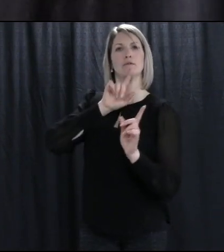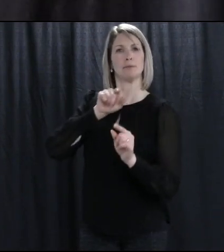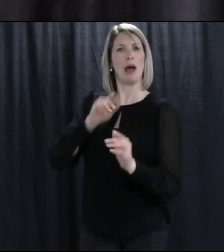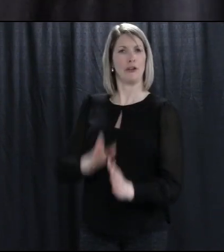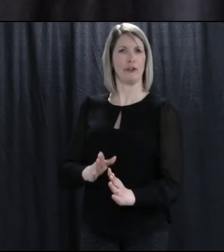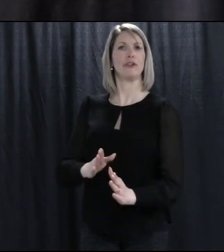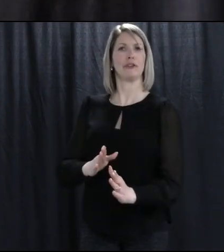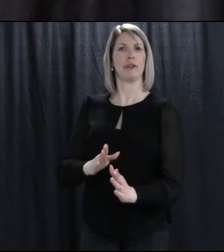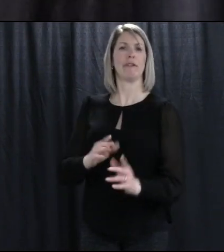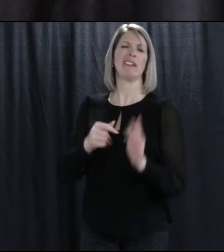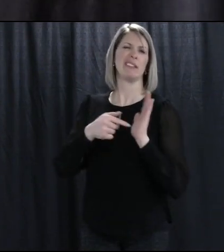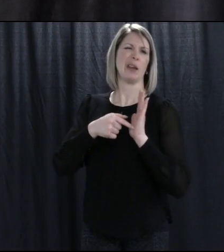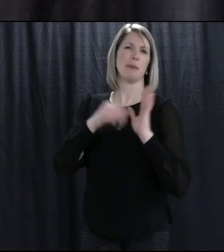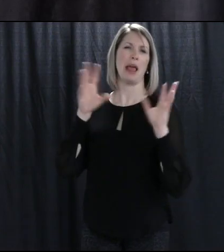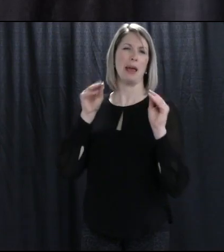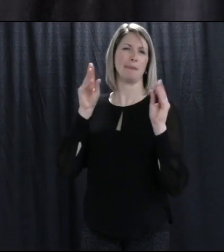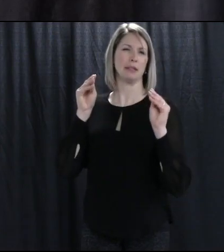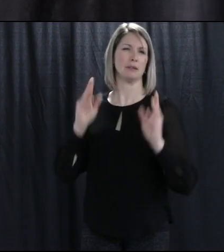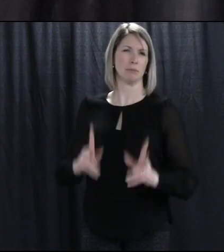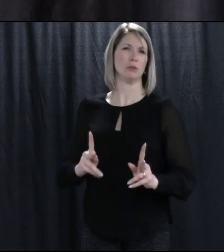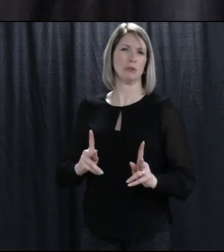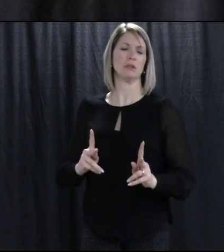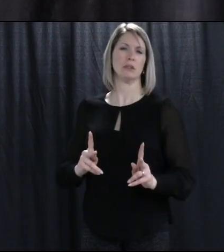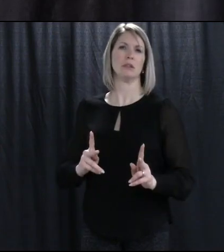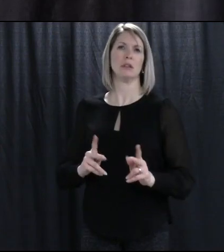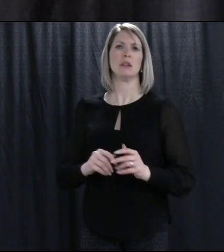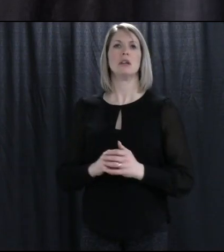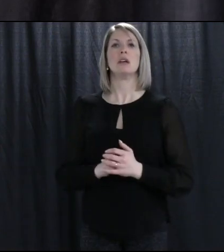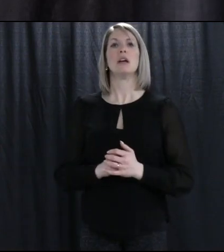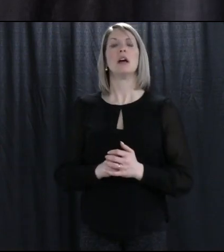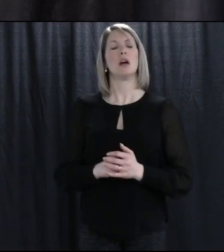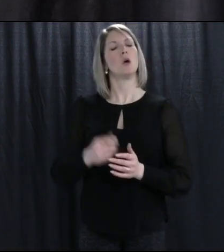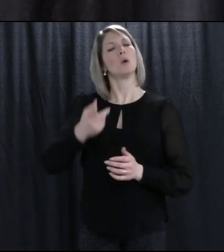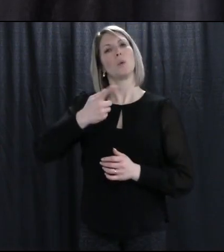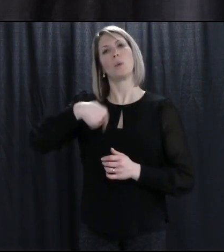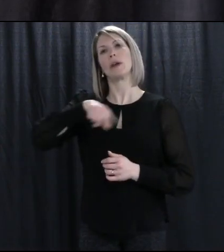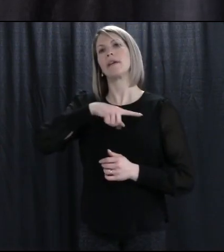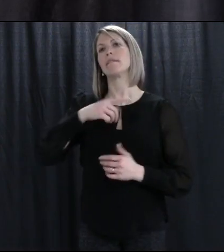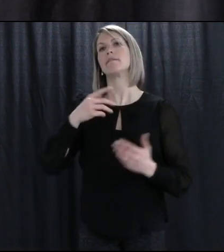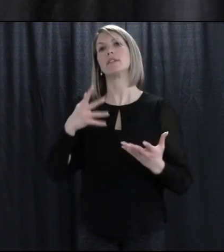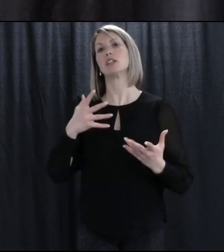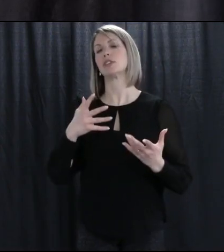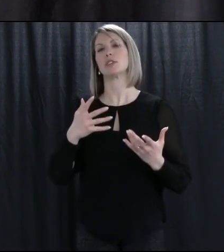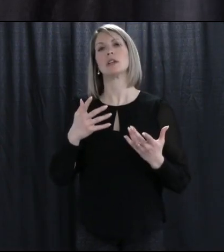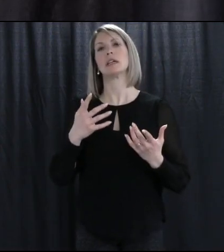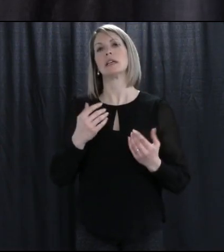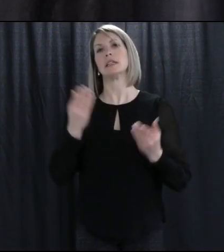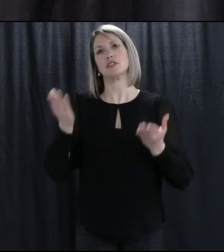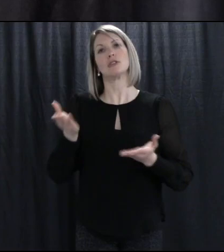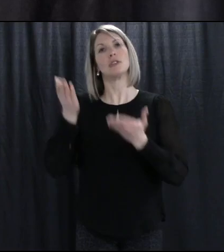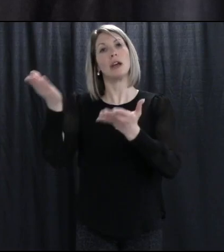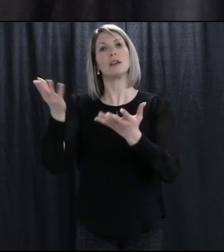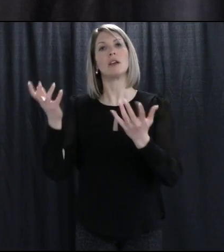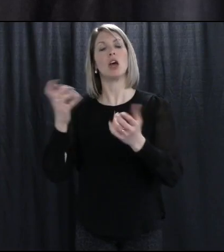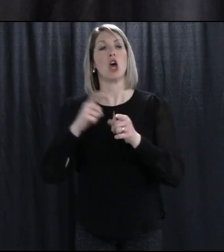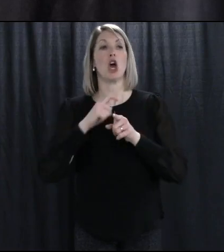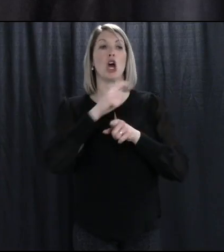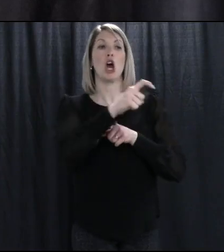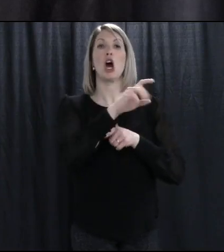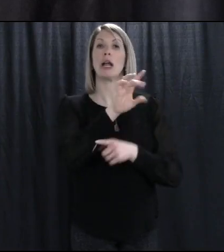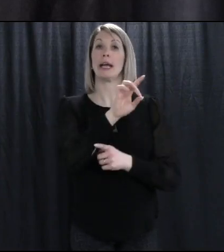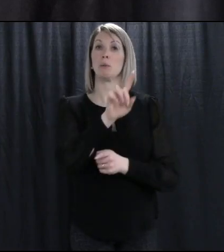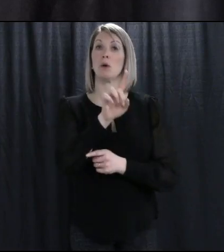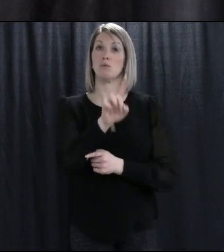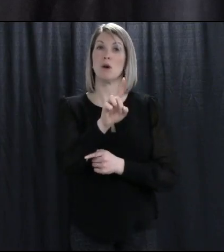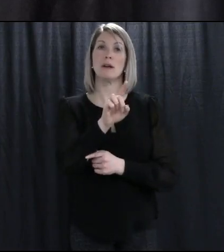of someone who may be COVID-19 positive. What we have said is, if you ring 811 for advice, that's one thing.